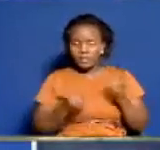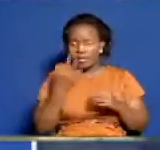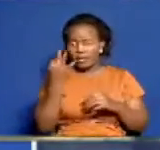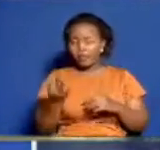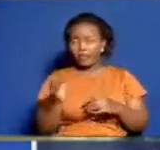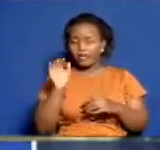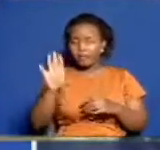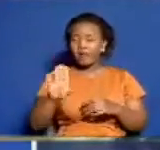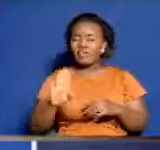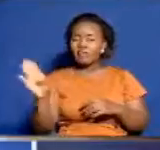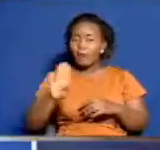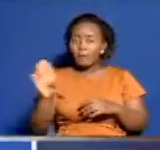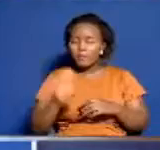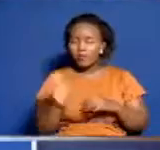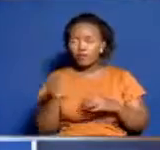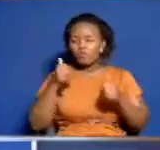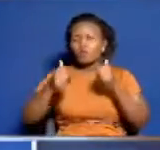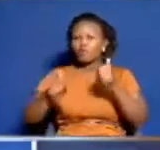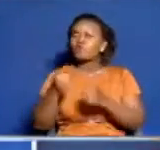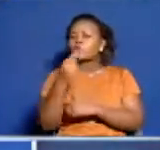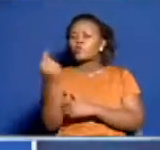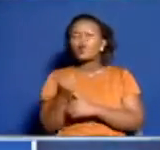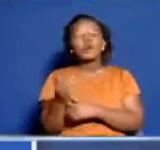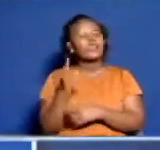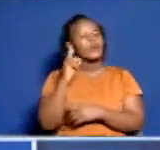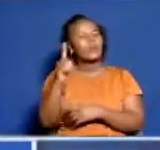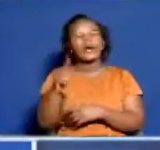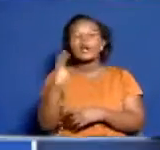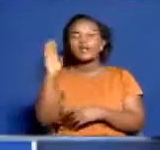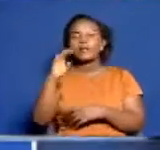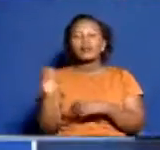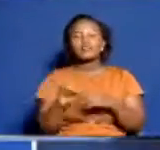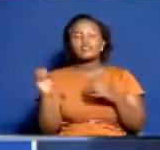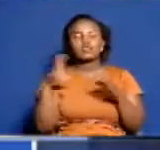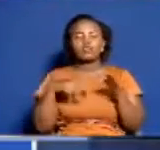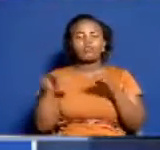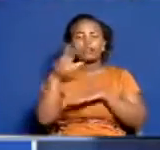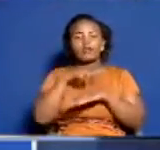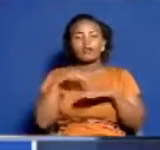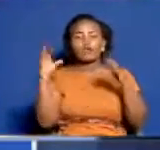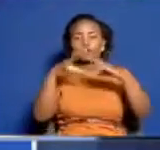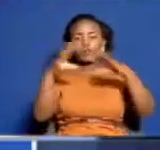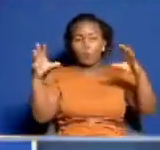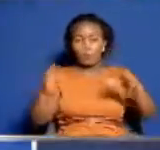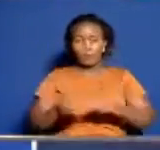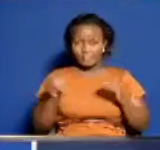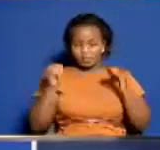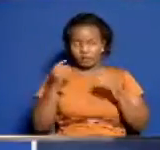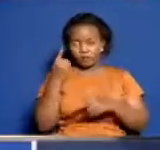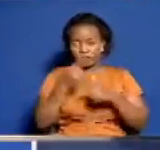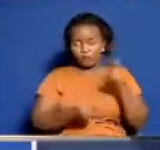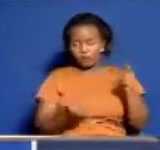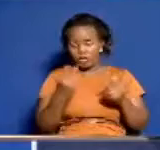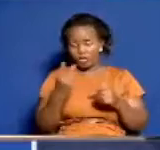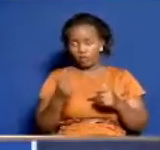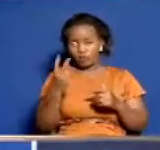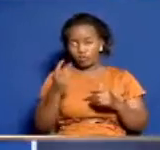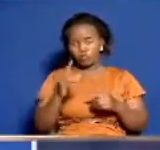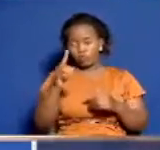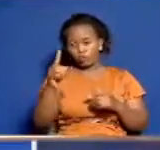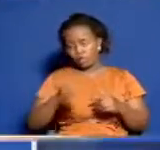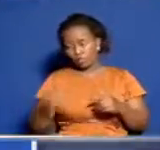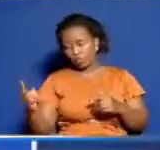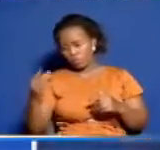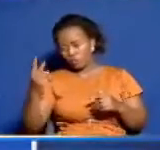shillings, which represents only 1% of the projected national budget for the financial year